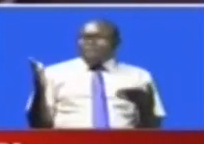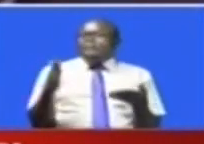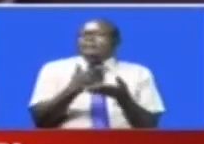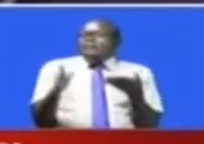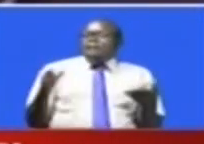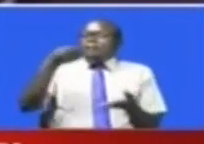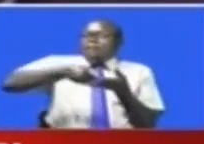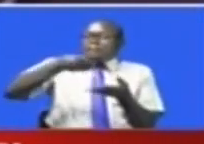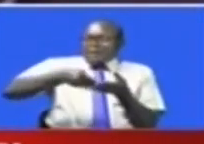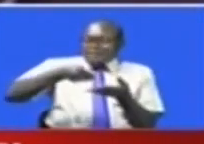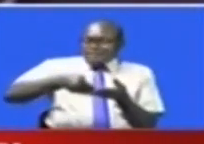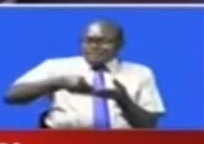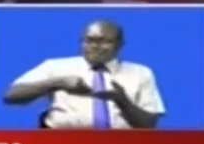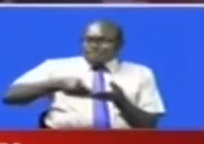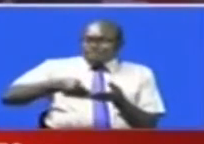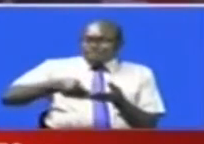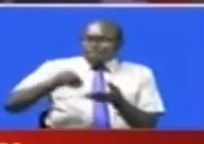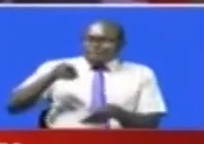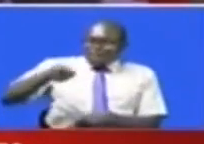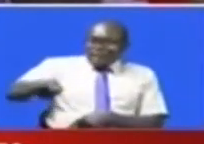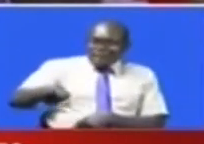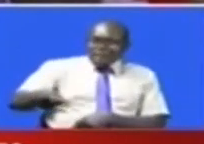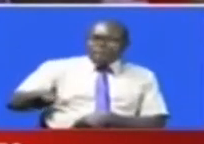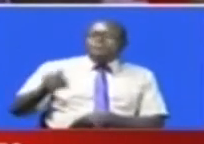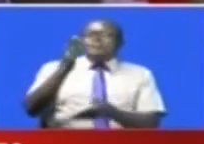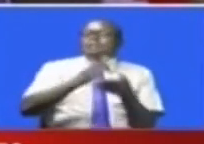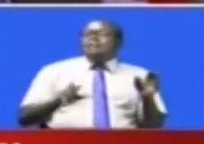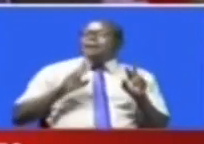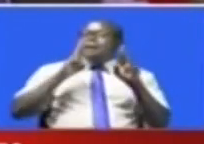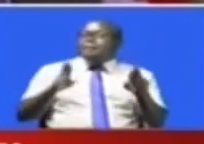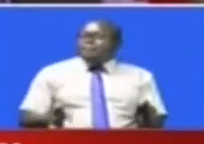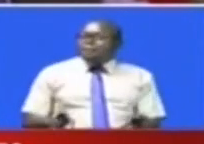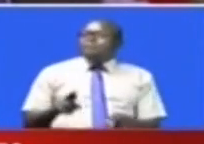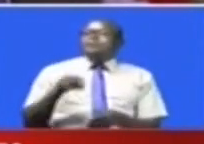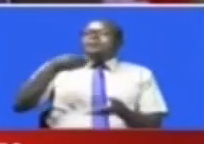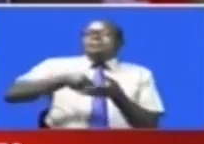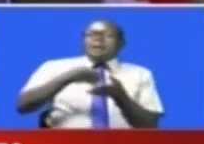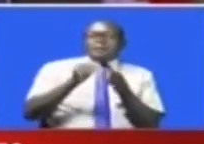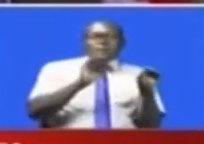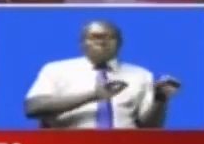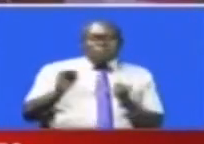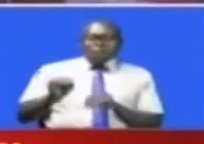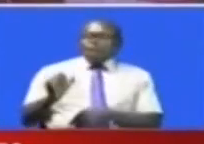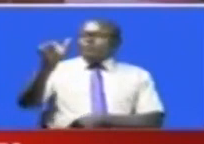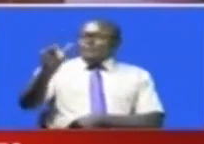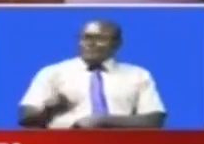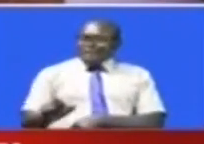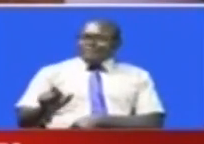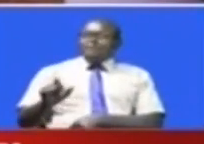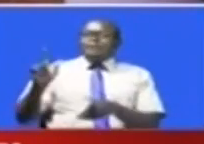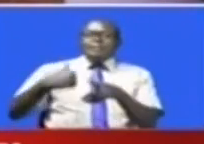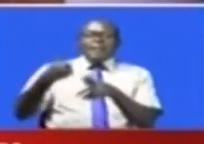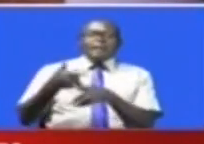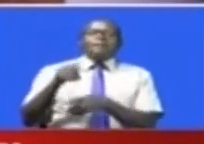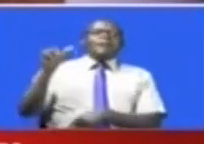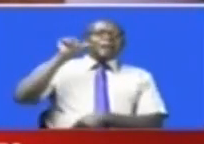of money was paid. And of course, there are those reports that money left Kenya, went to Italy, found its way